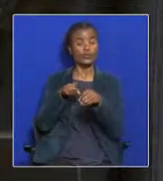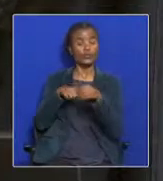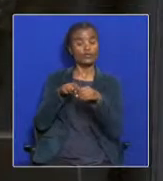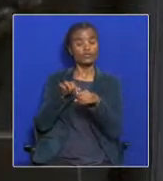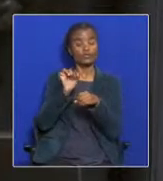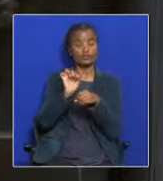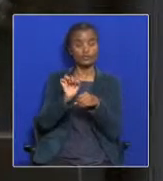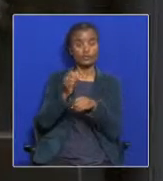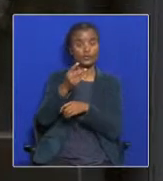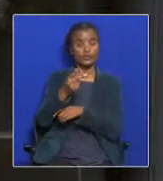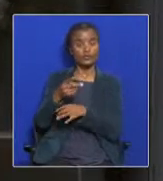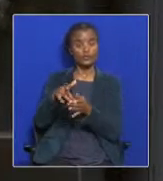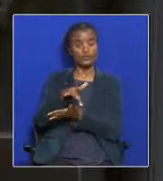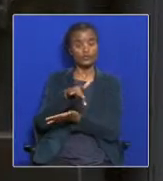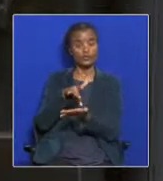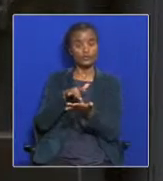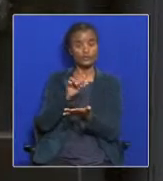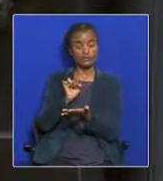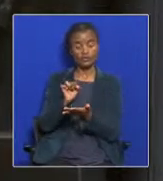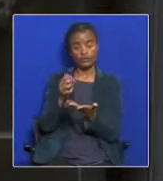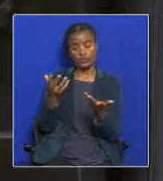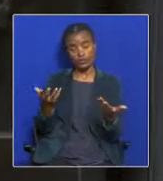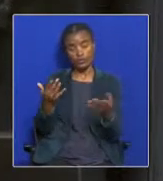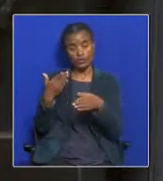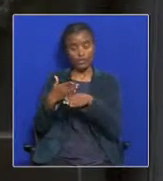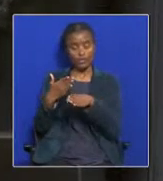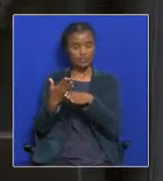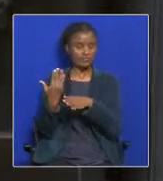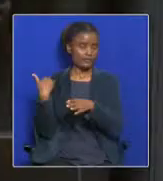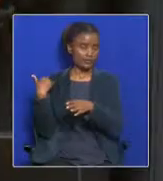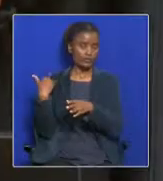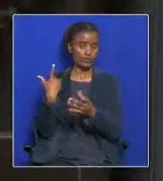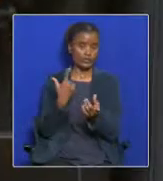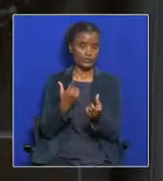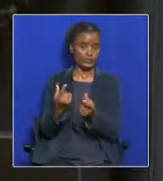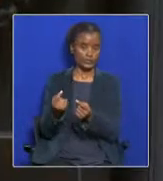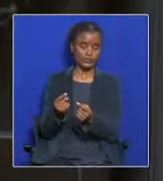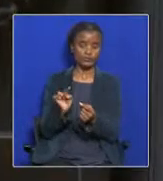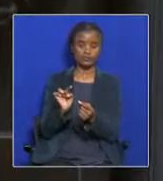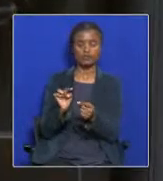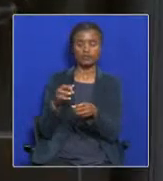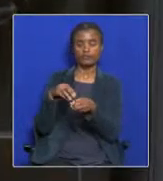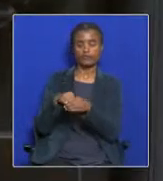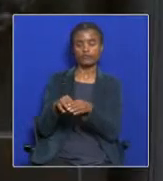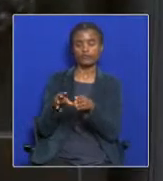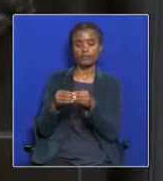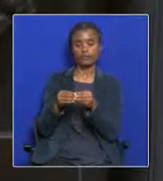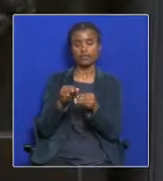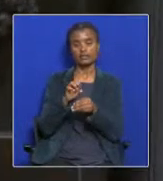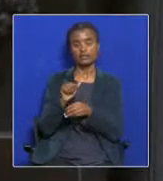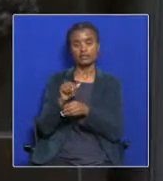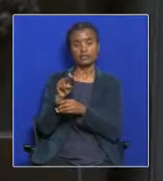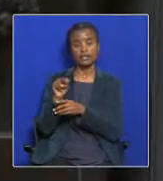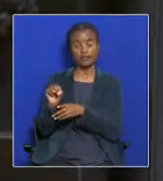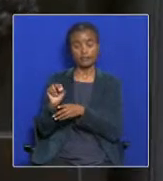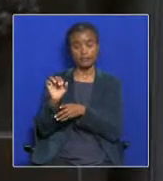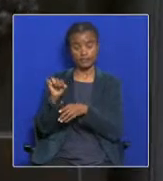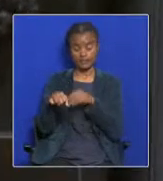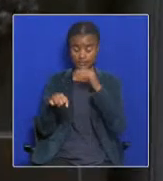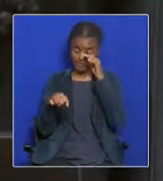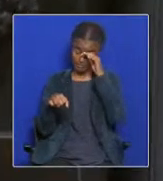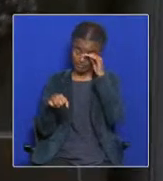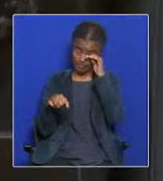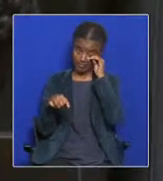position, or the work that you've done in SAN as a member of SANEM, that we get this detailed account of how